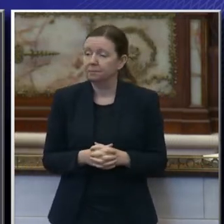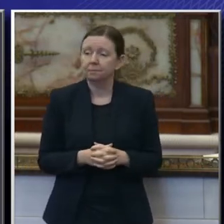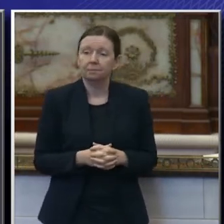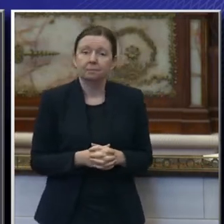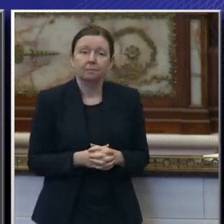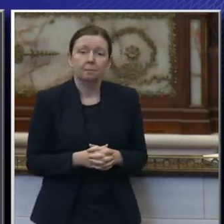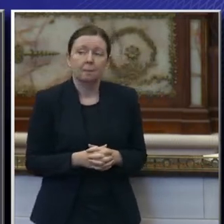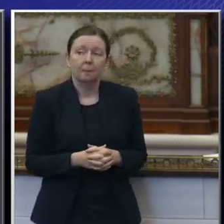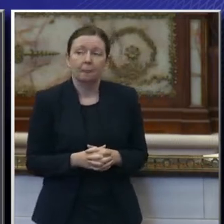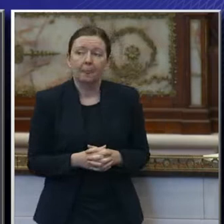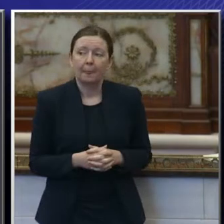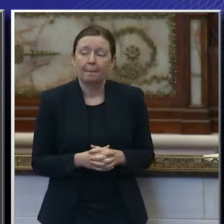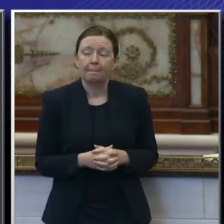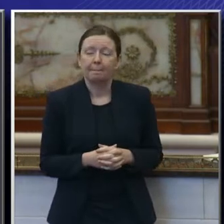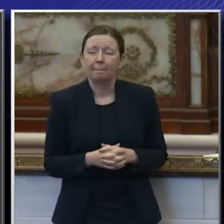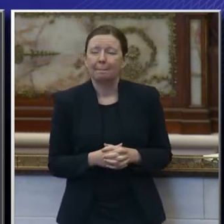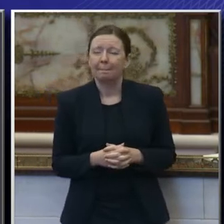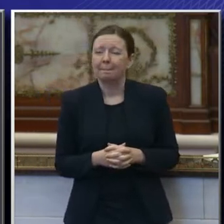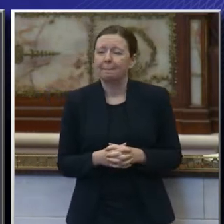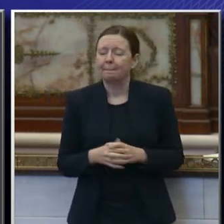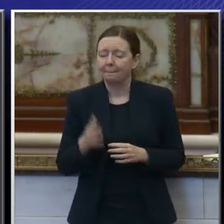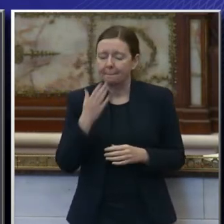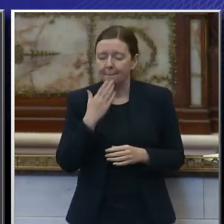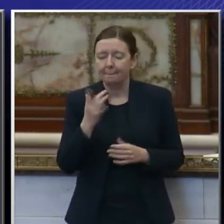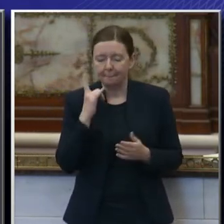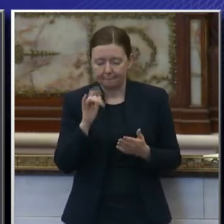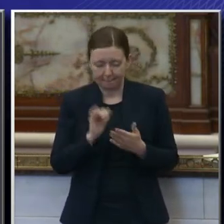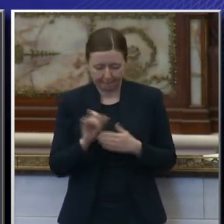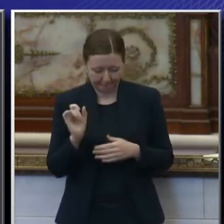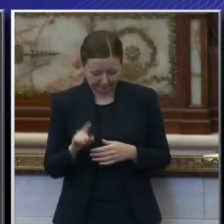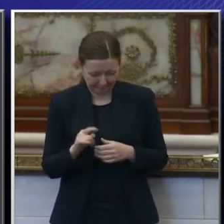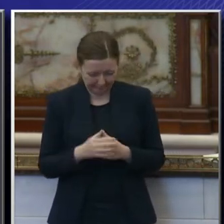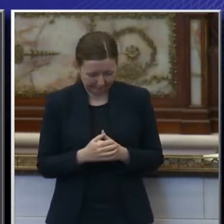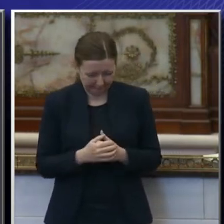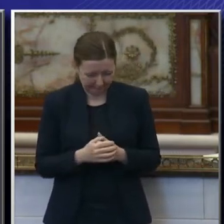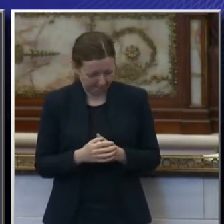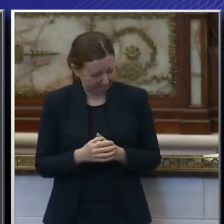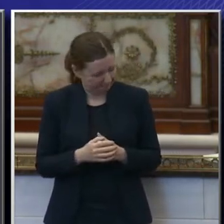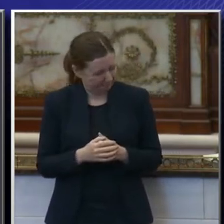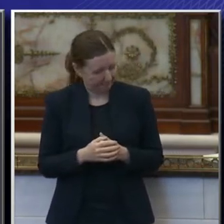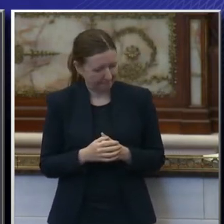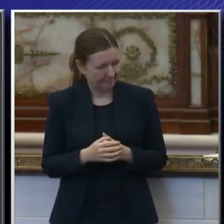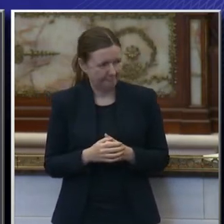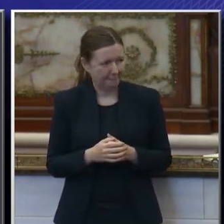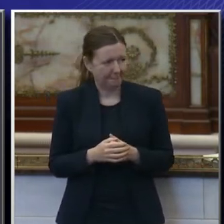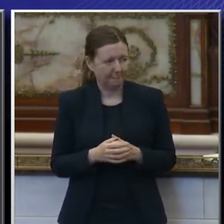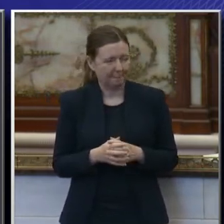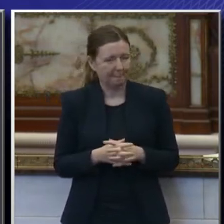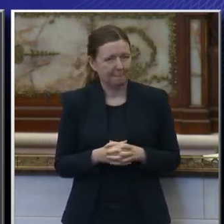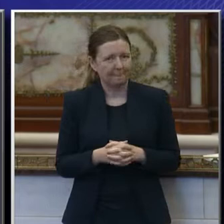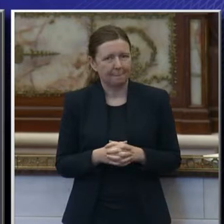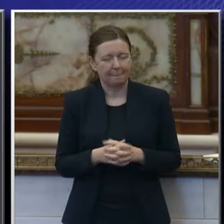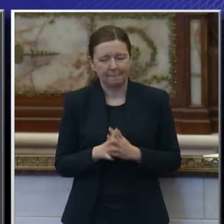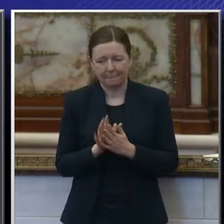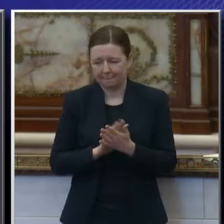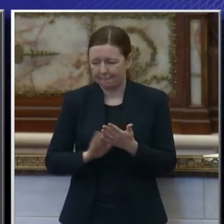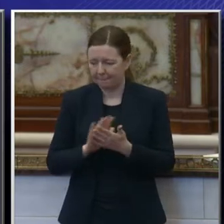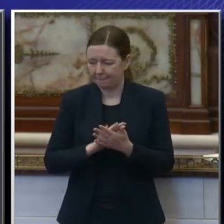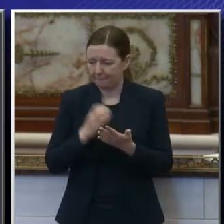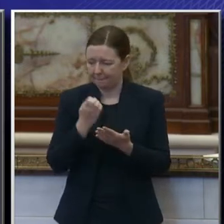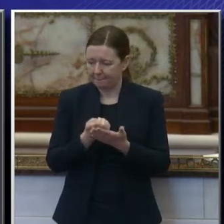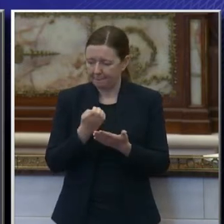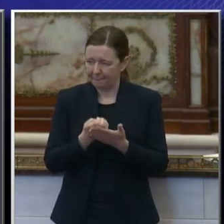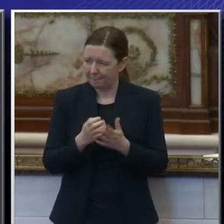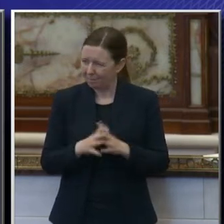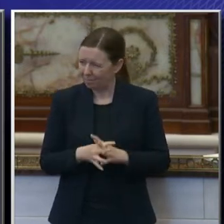Yes, Councilman, thank you for the question. It's a good one. I do not have that in front of me right now, but the economic impacts